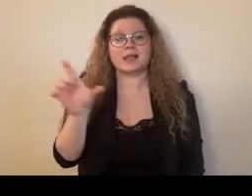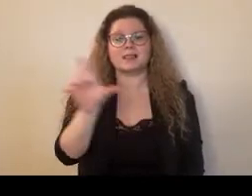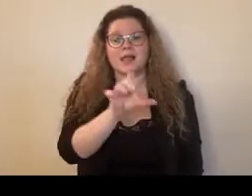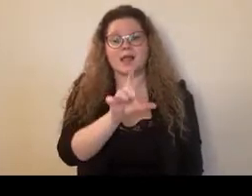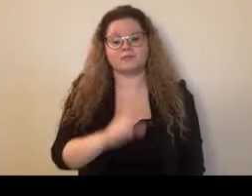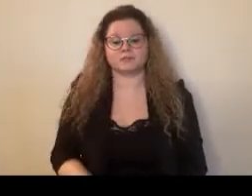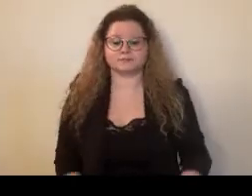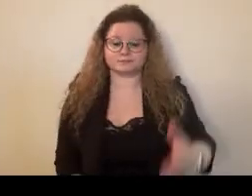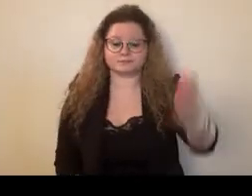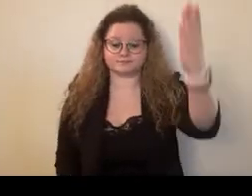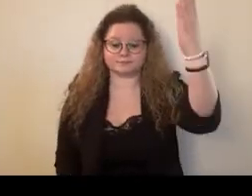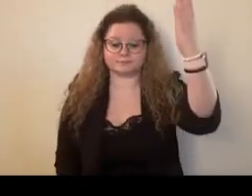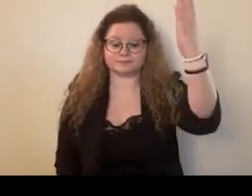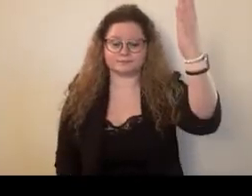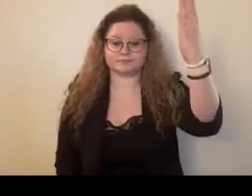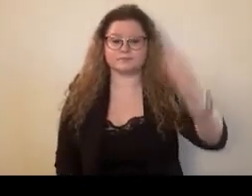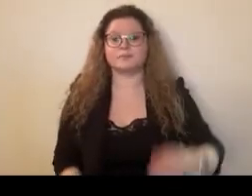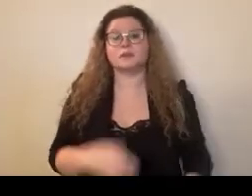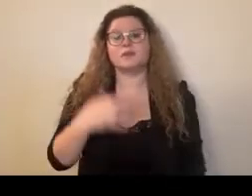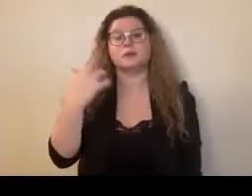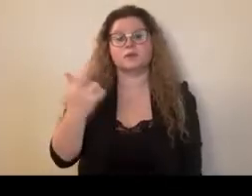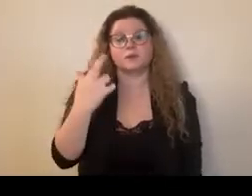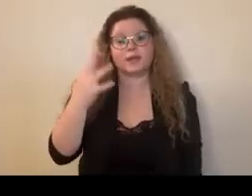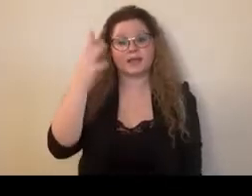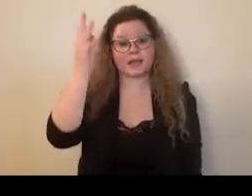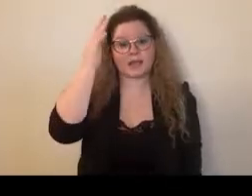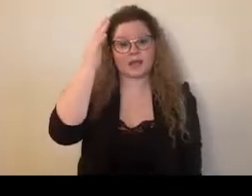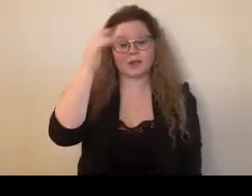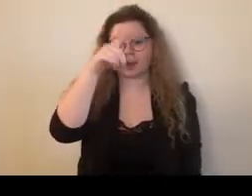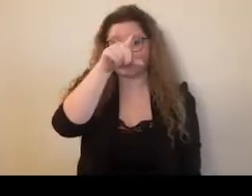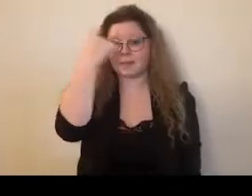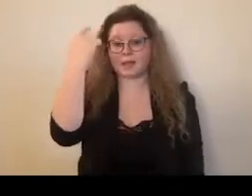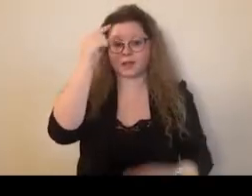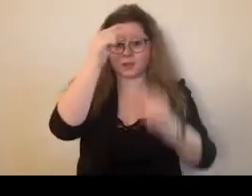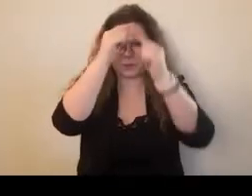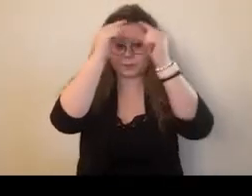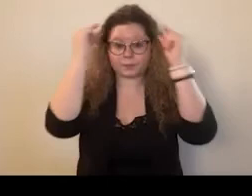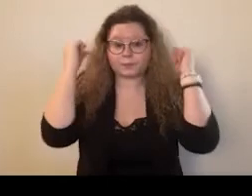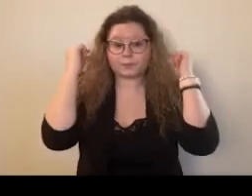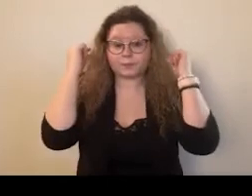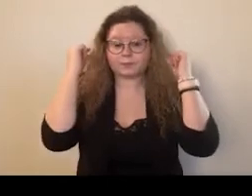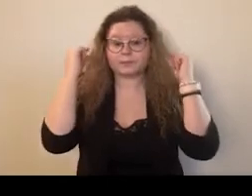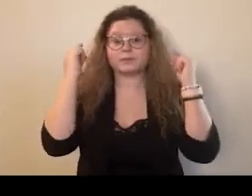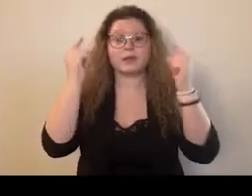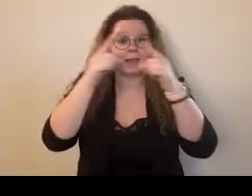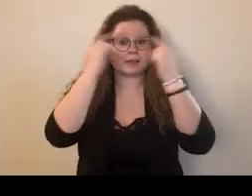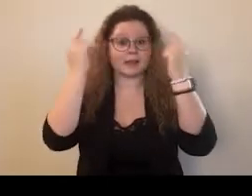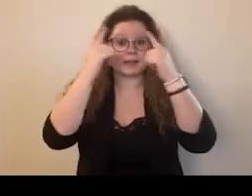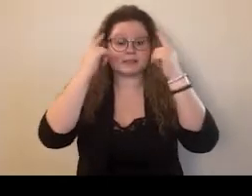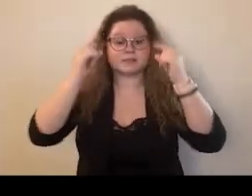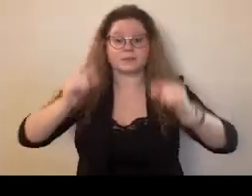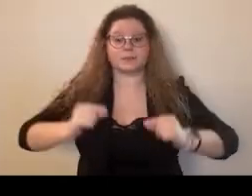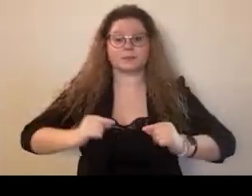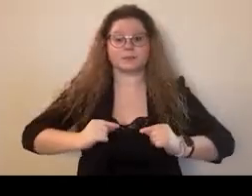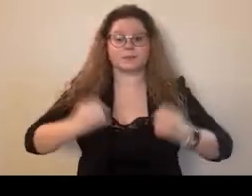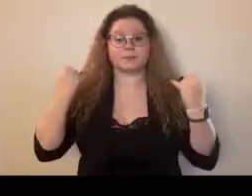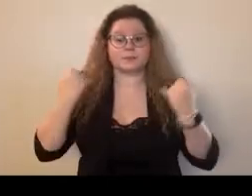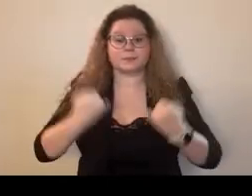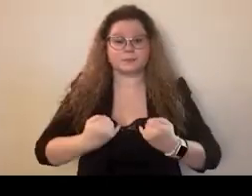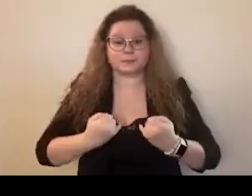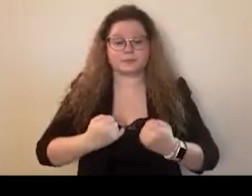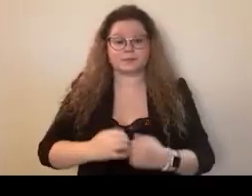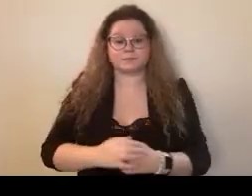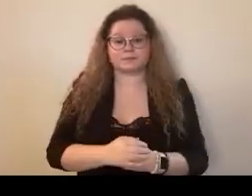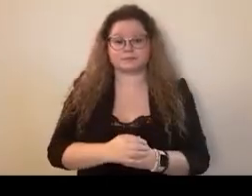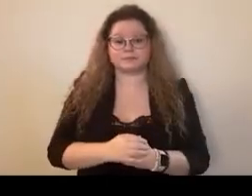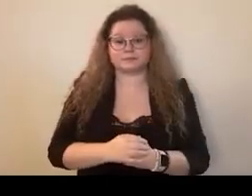to the ceiling, with grey hair with a black headband, with her glasses around her neck hanging by a cord. She